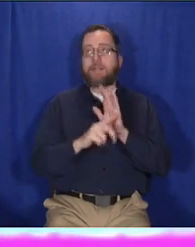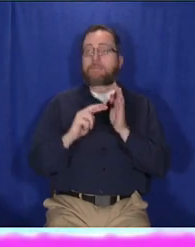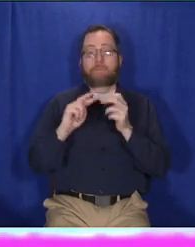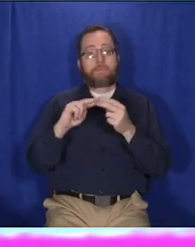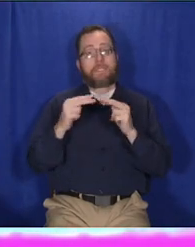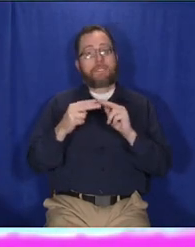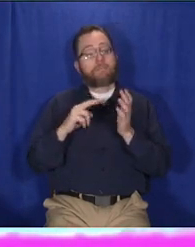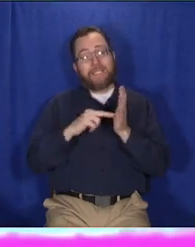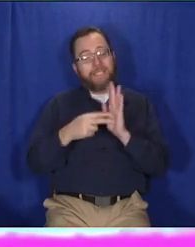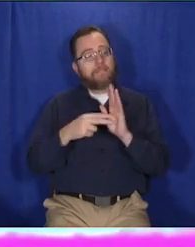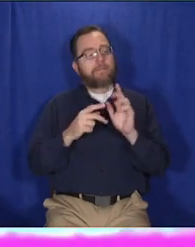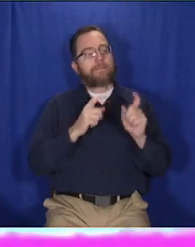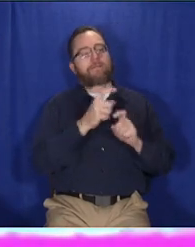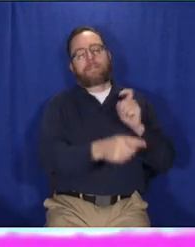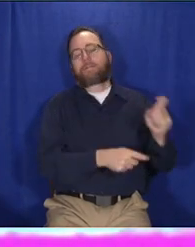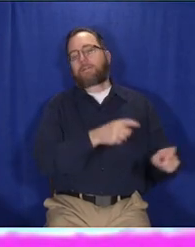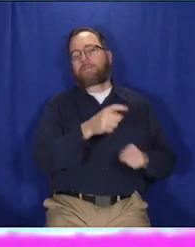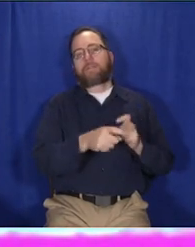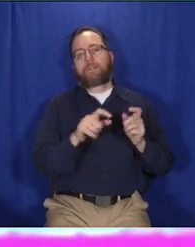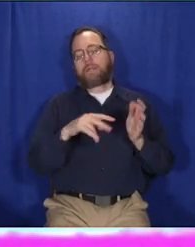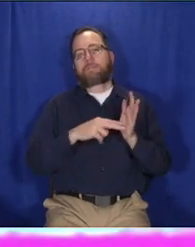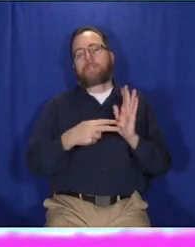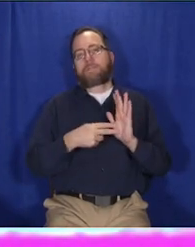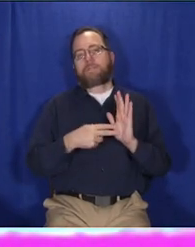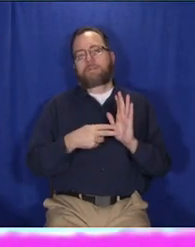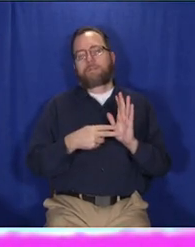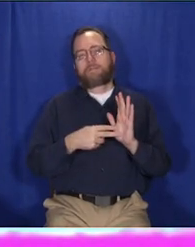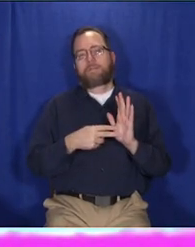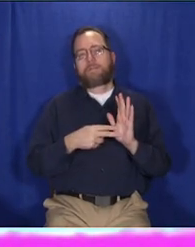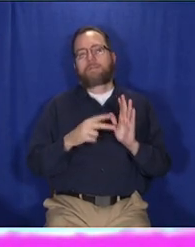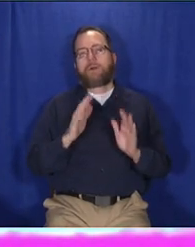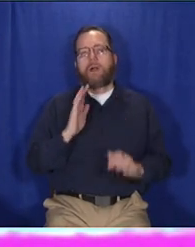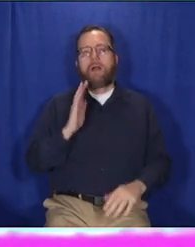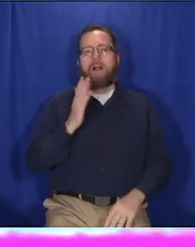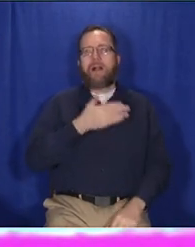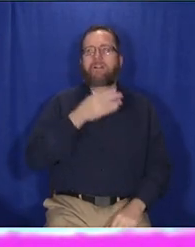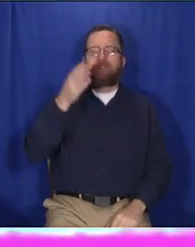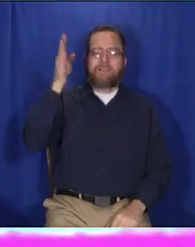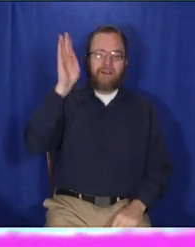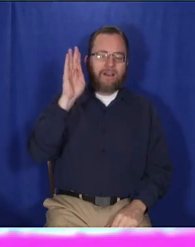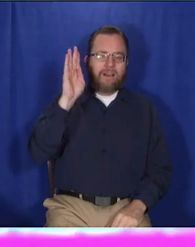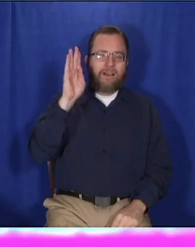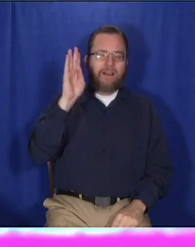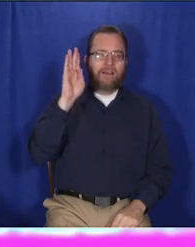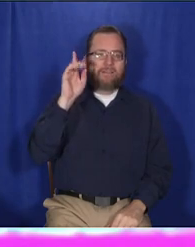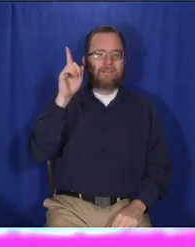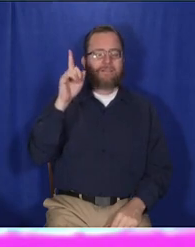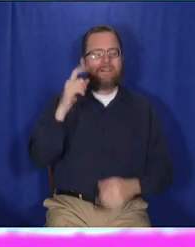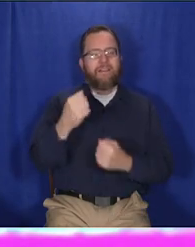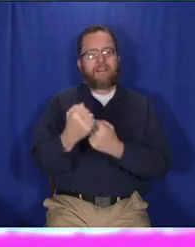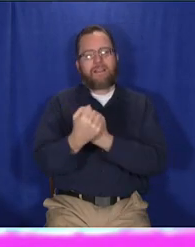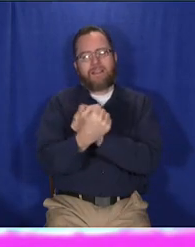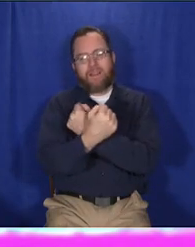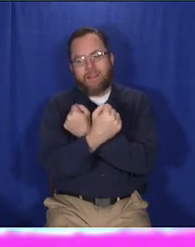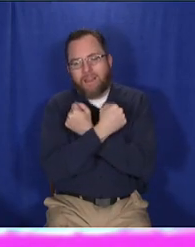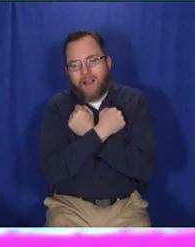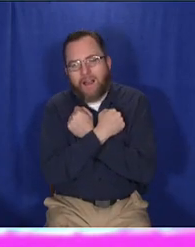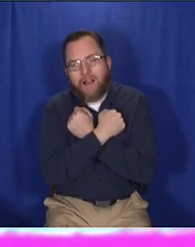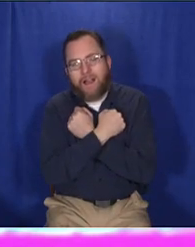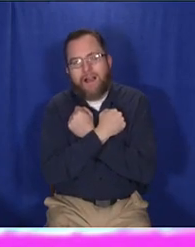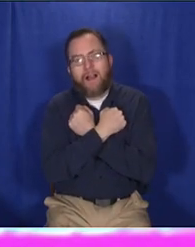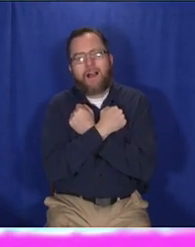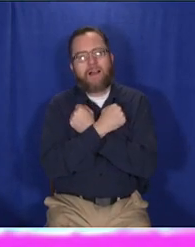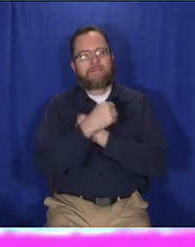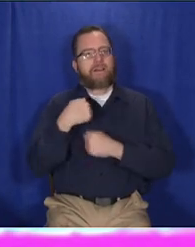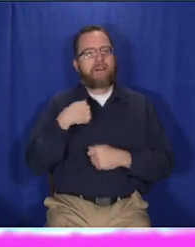we're generous to what our God is like. That our God is a God who loves to give good gifts.